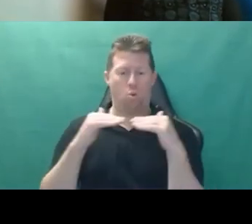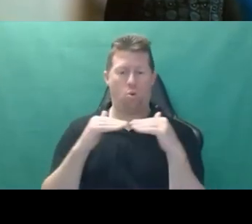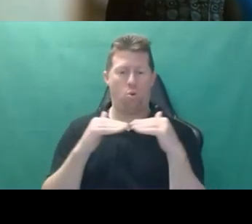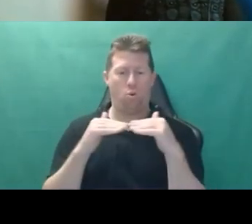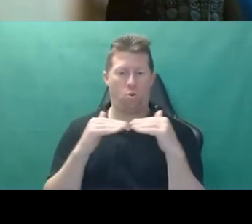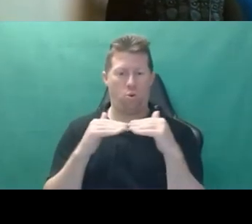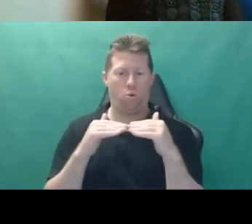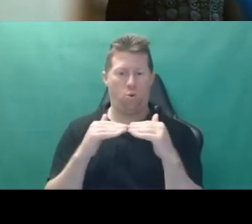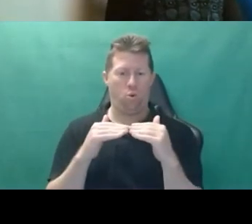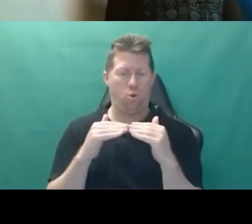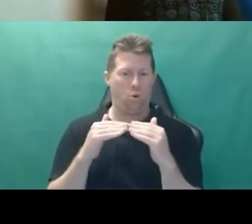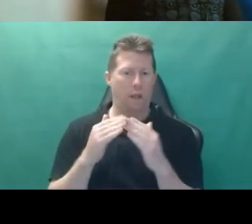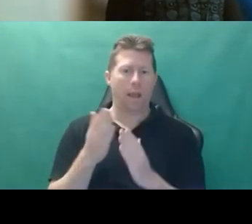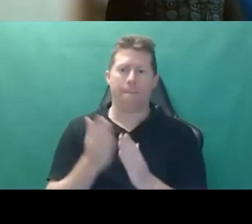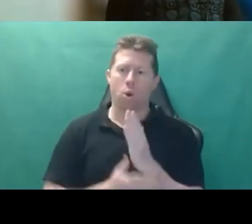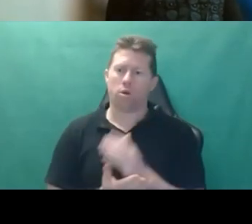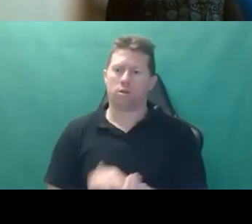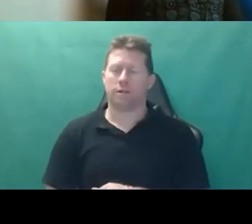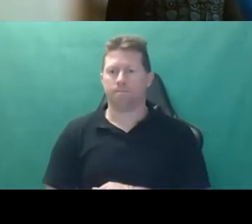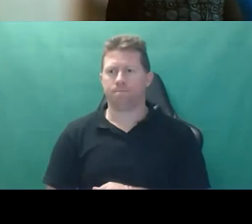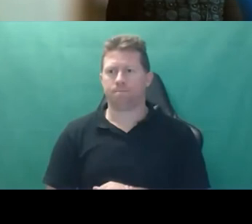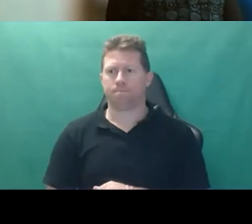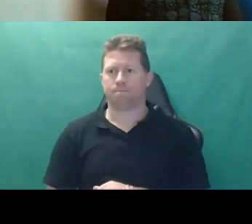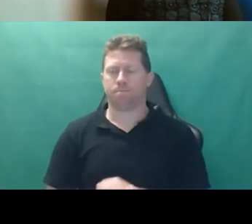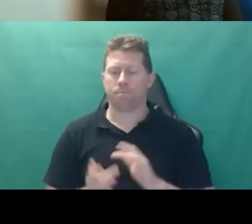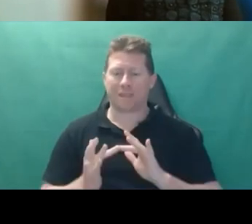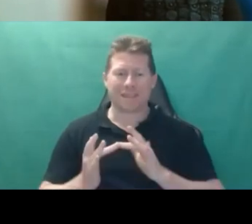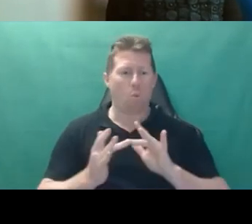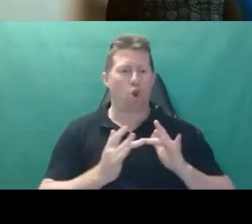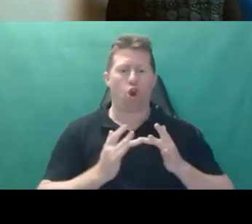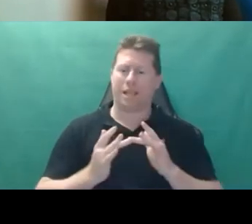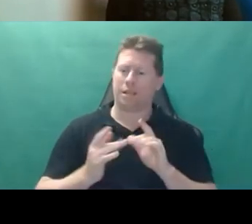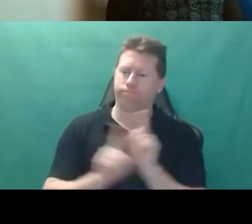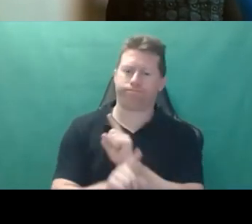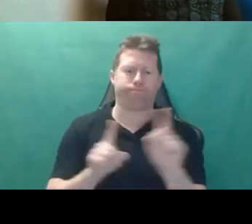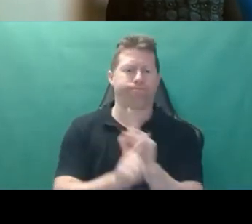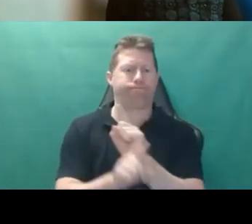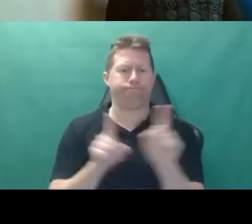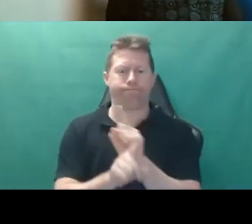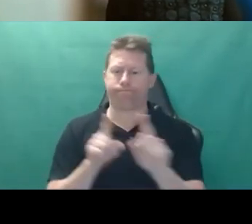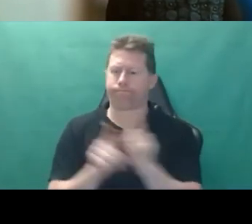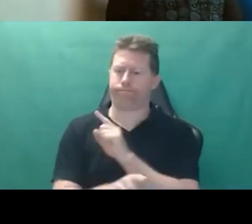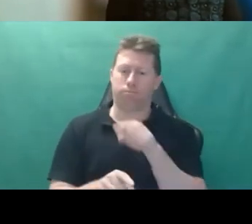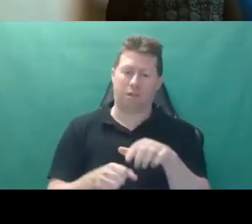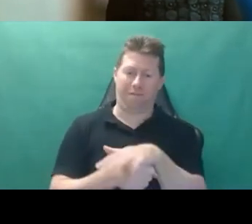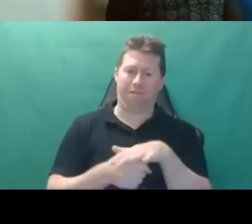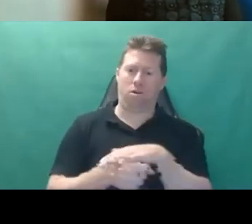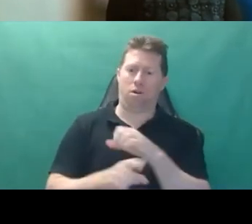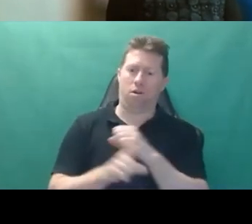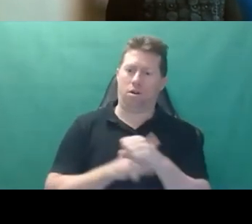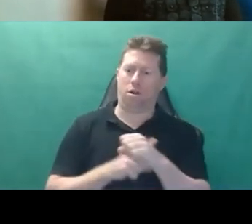especially given, you know, that, um, networking and meeting other students and so forth in these kind of environments are really important